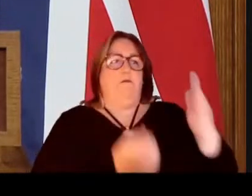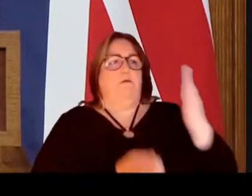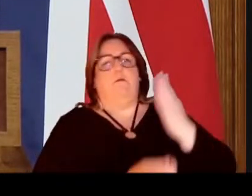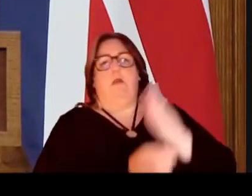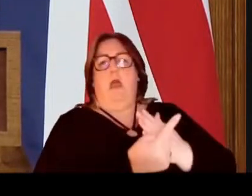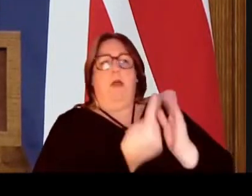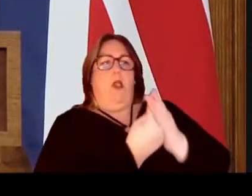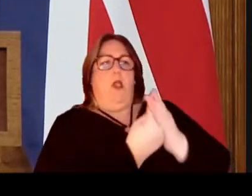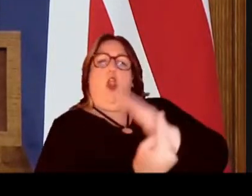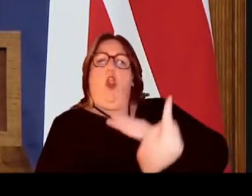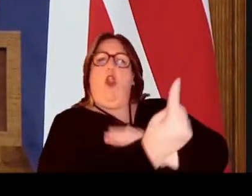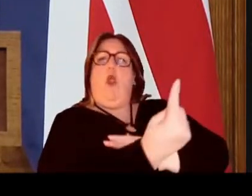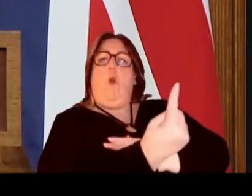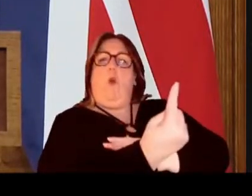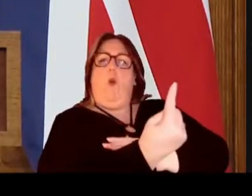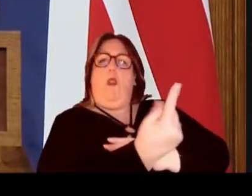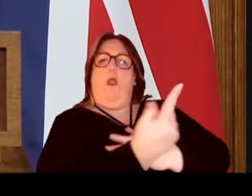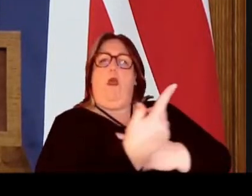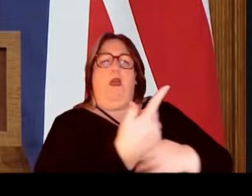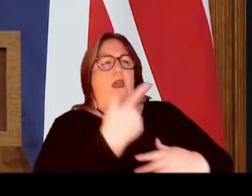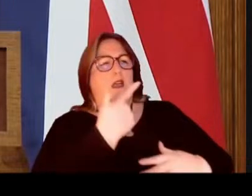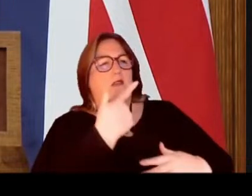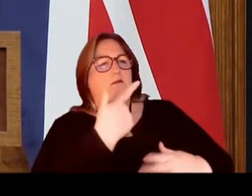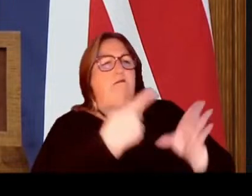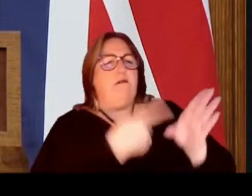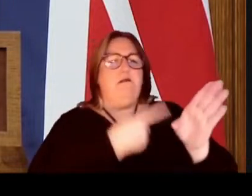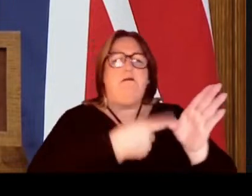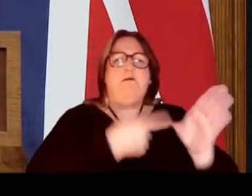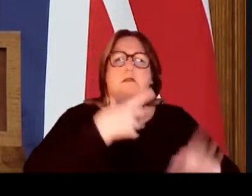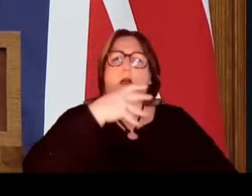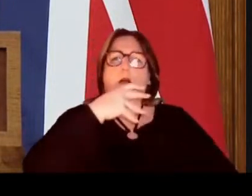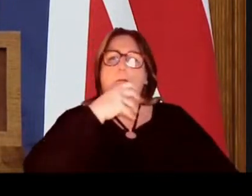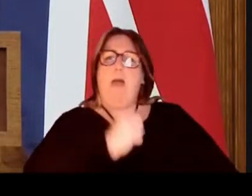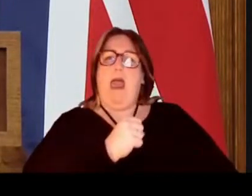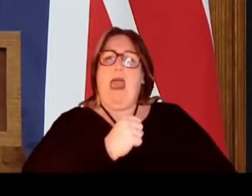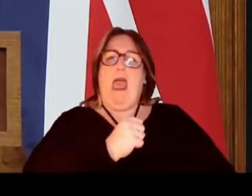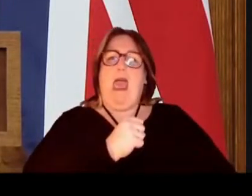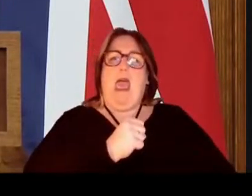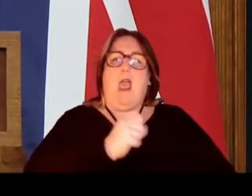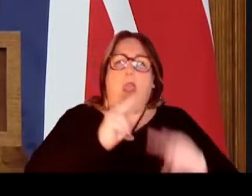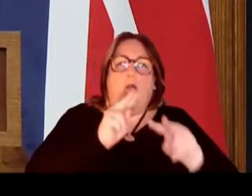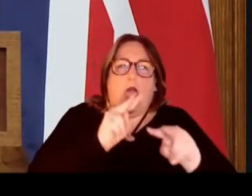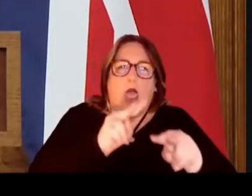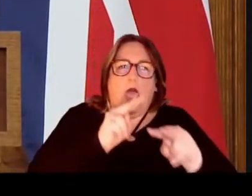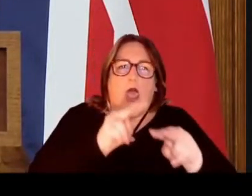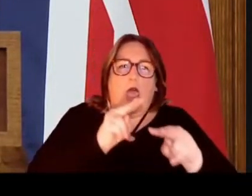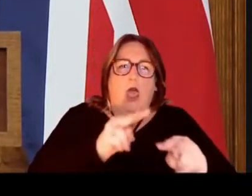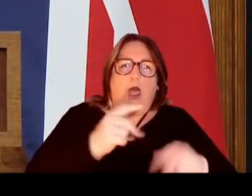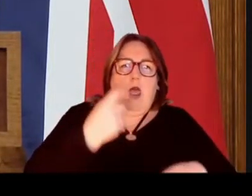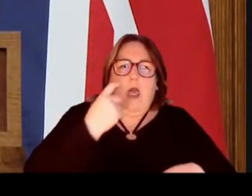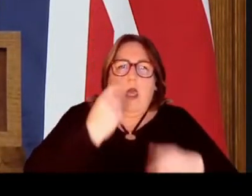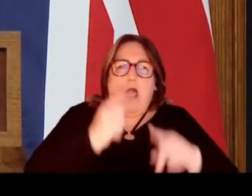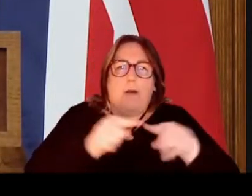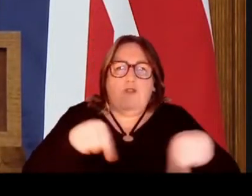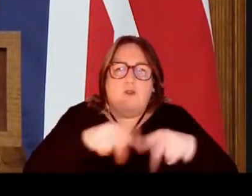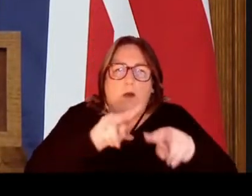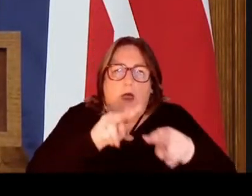misfits, young men in their bedroom, accessing all manner of material online, desperate for